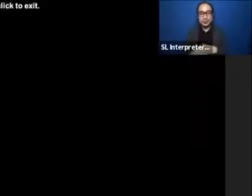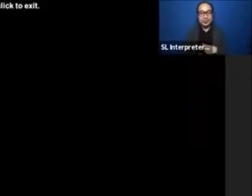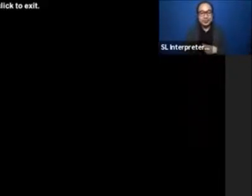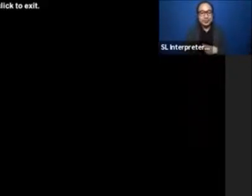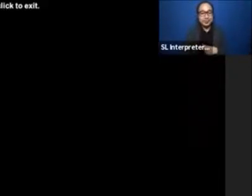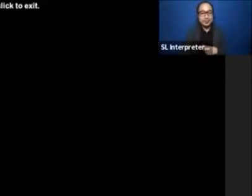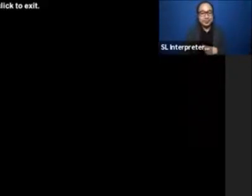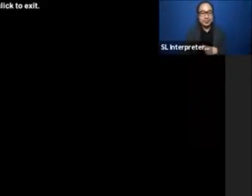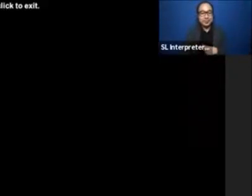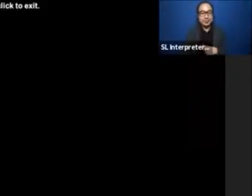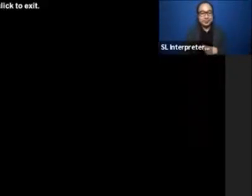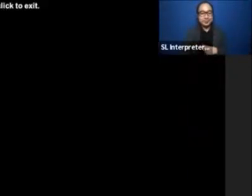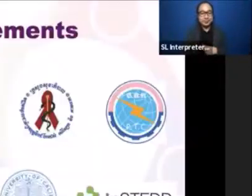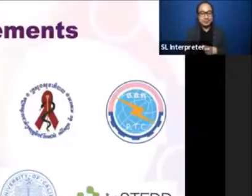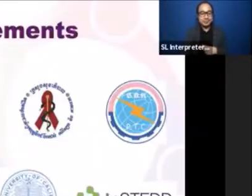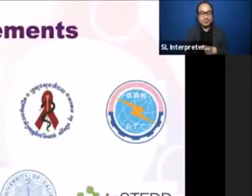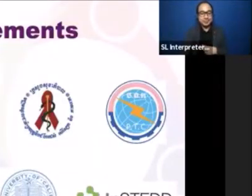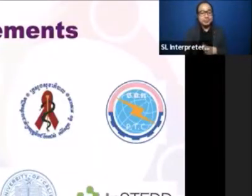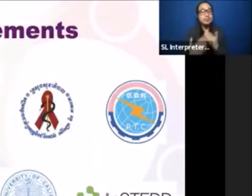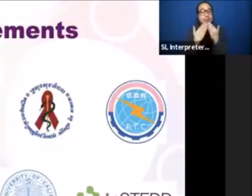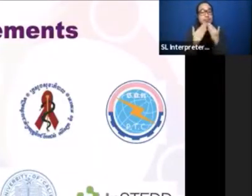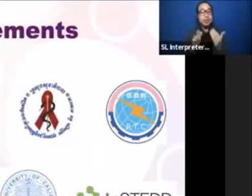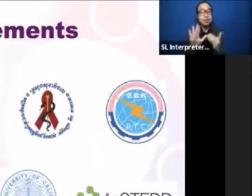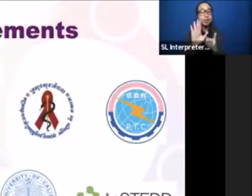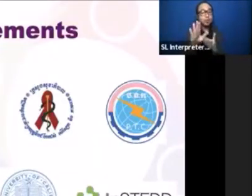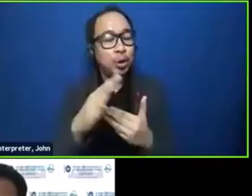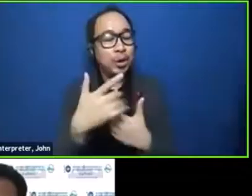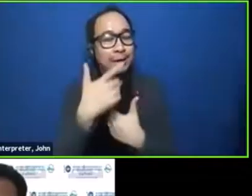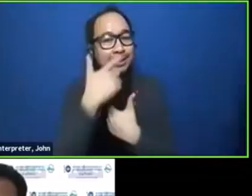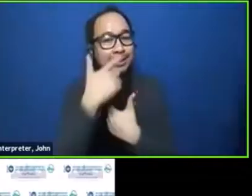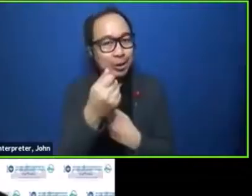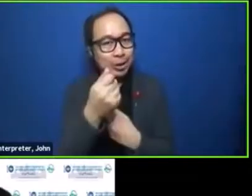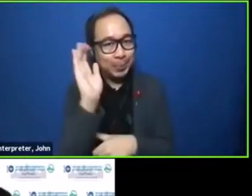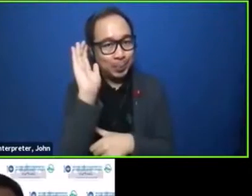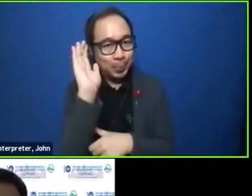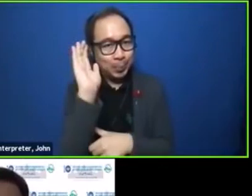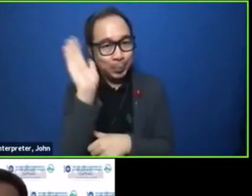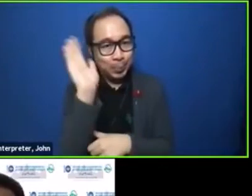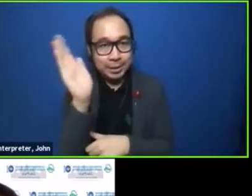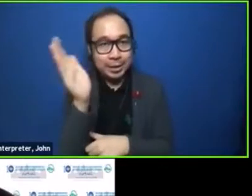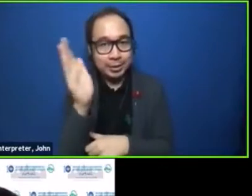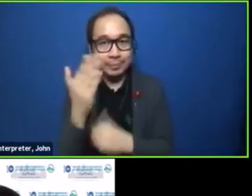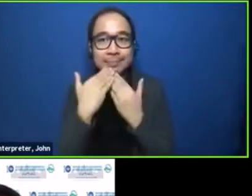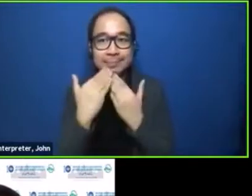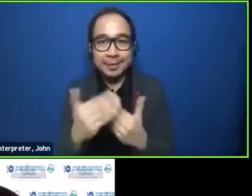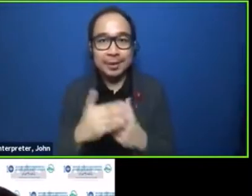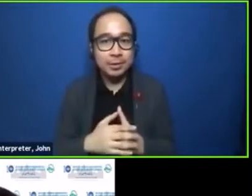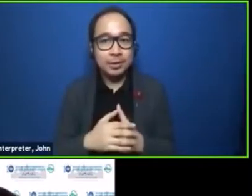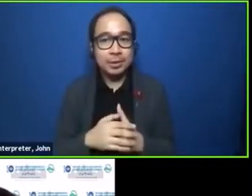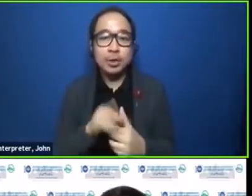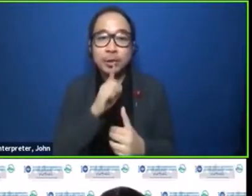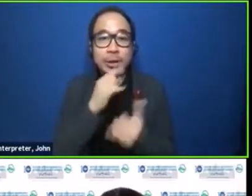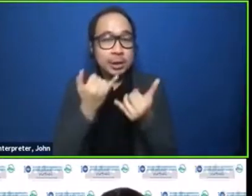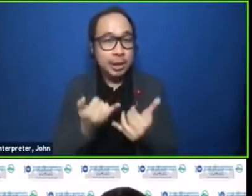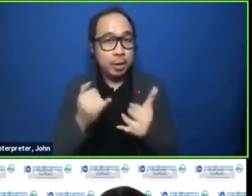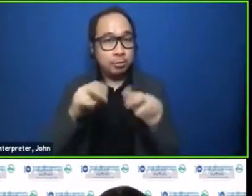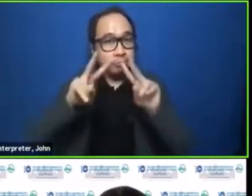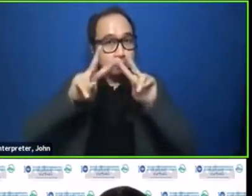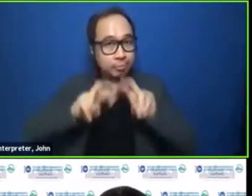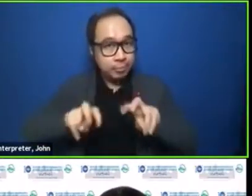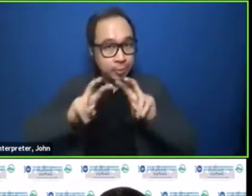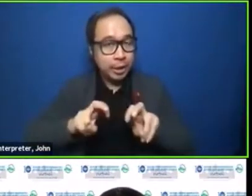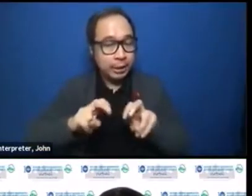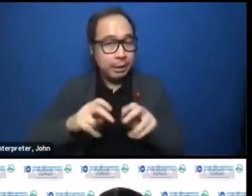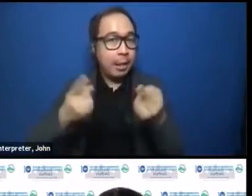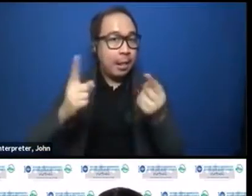Thank you so much for your really interesting presentation, Mr. Sovananry. It explores the prevalence of